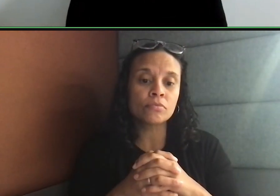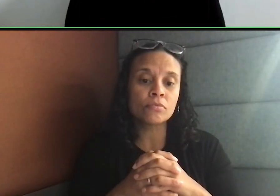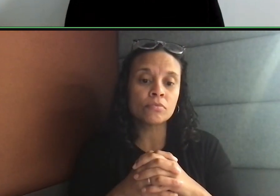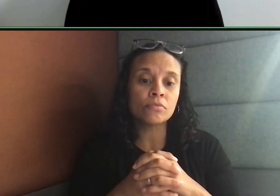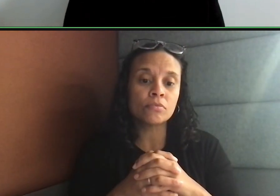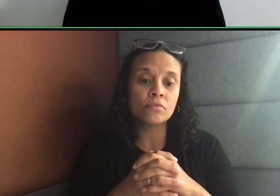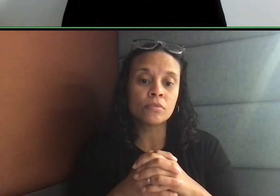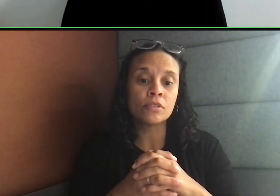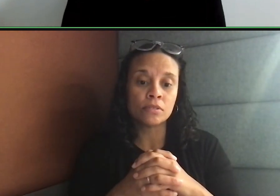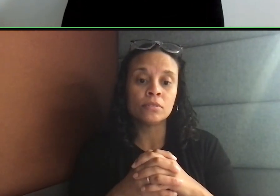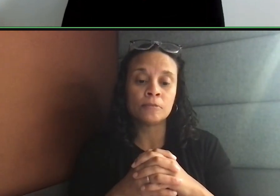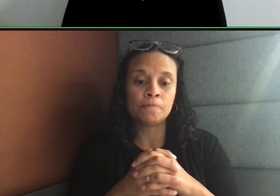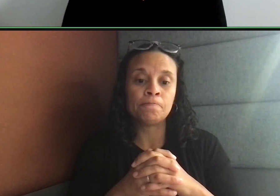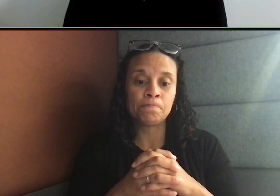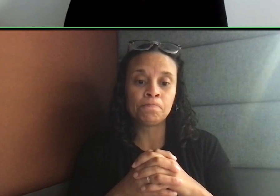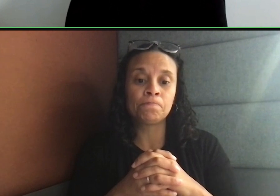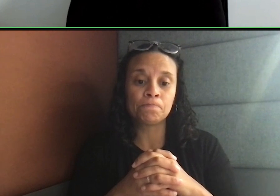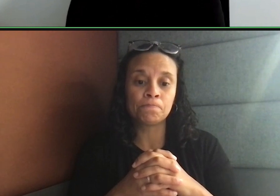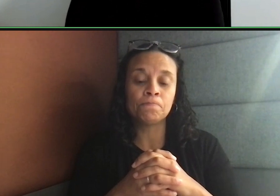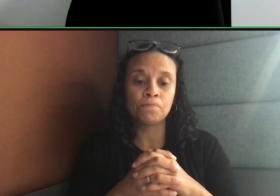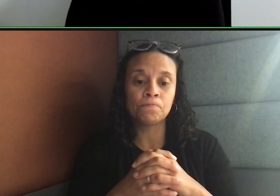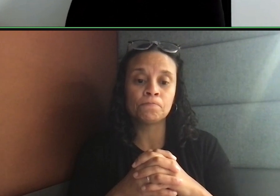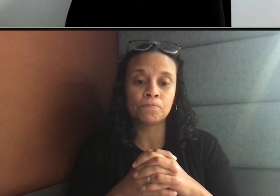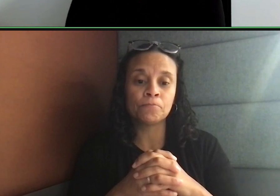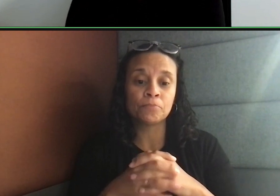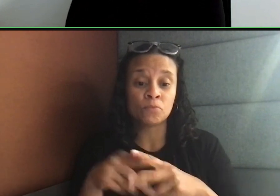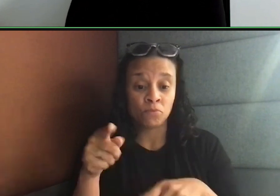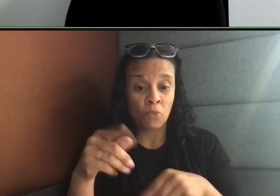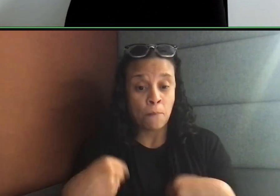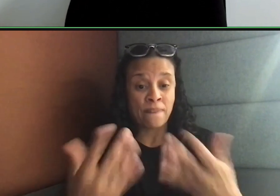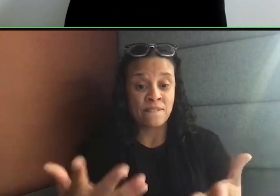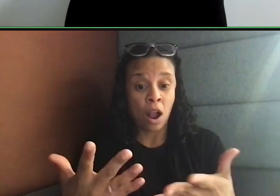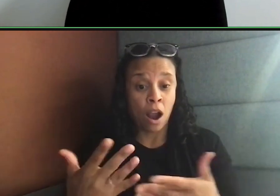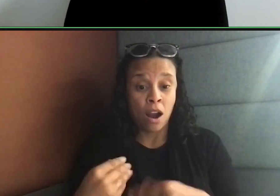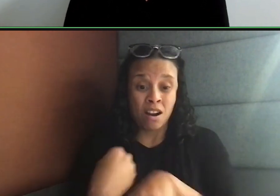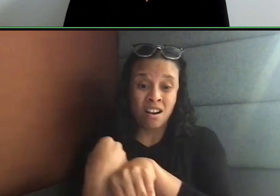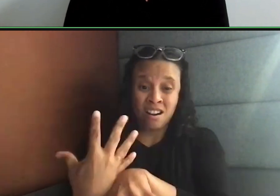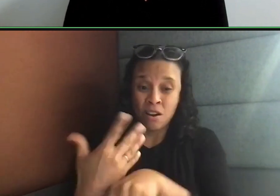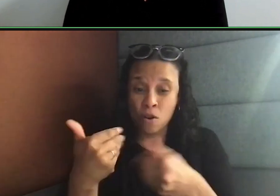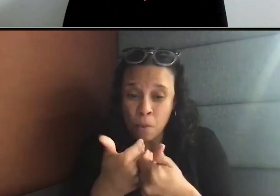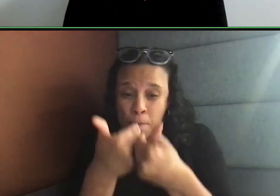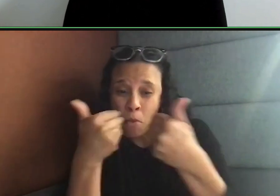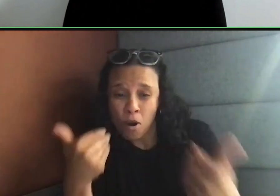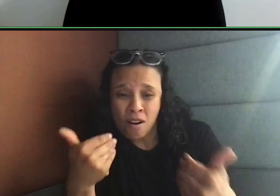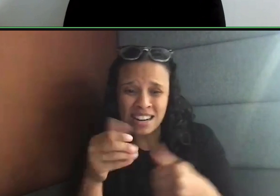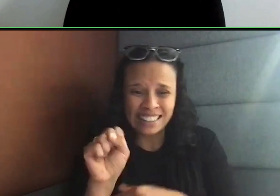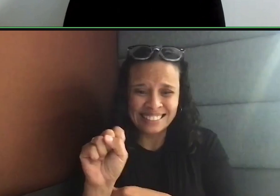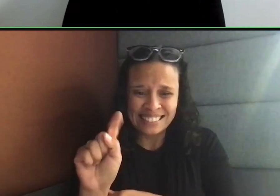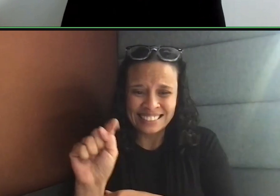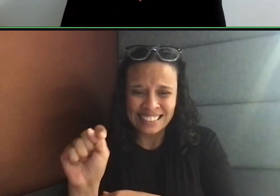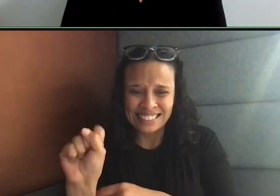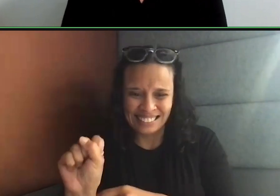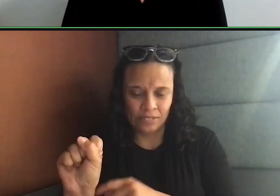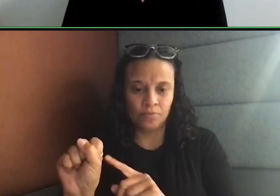Next, some factors to consider when you're providing remote speech-to-text services. The first one is the class environment. So